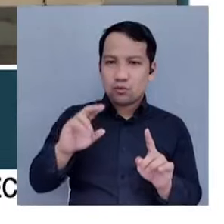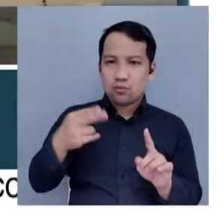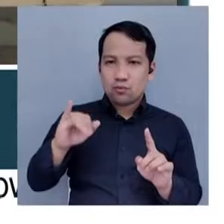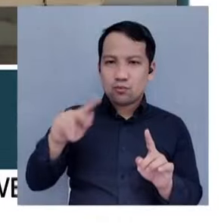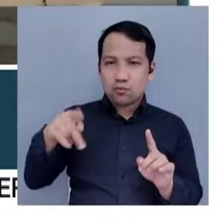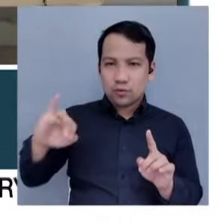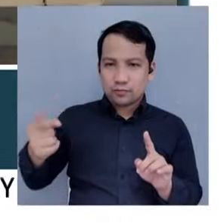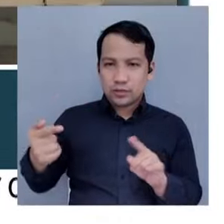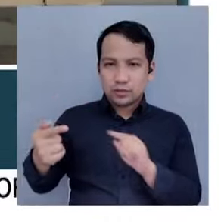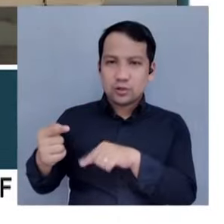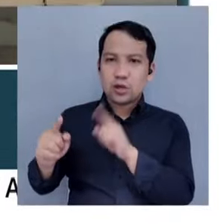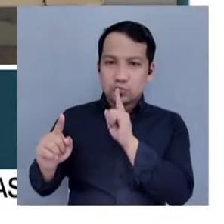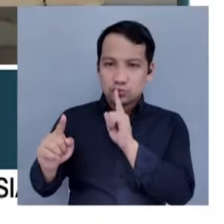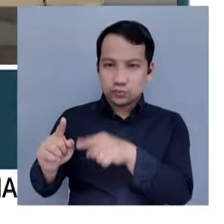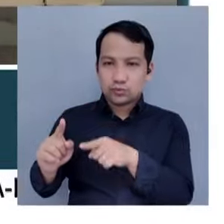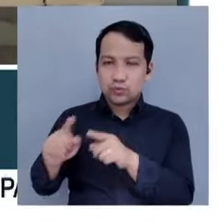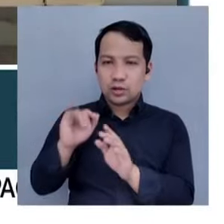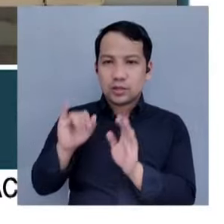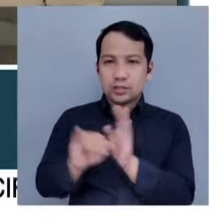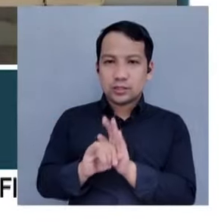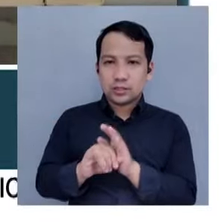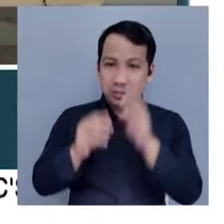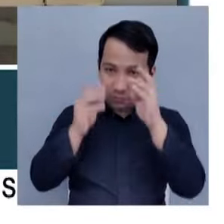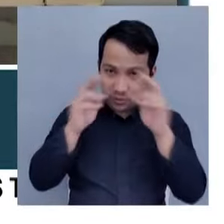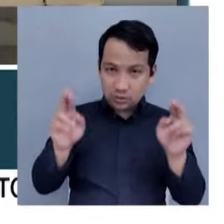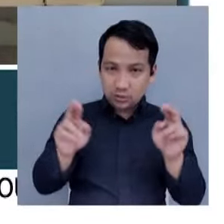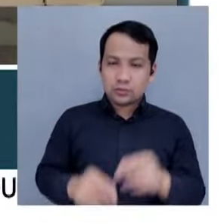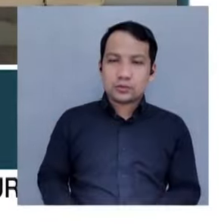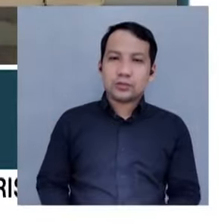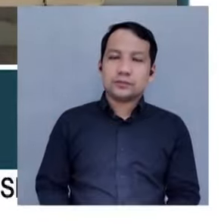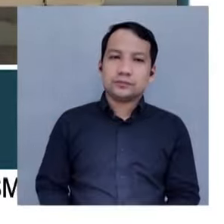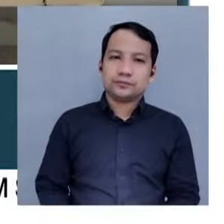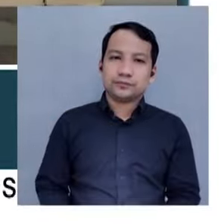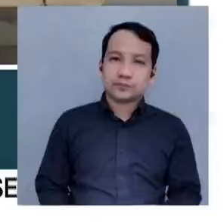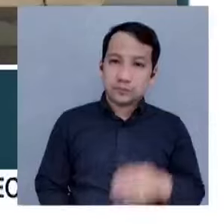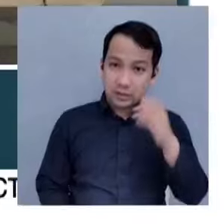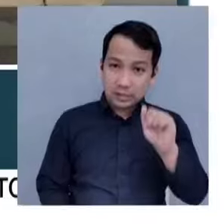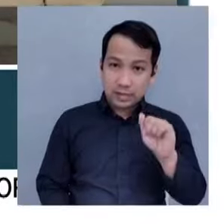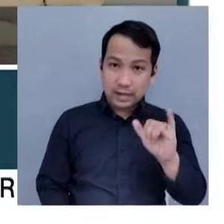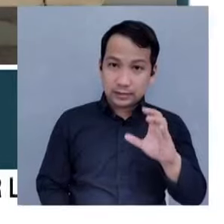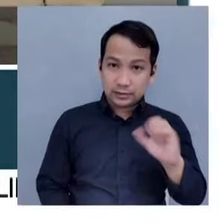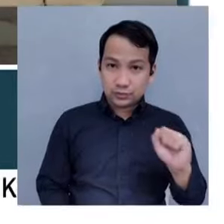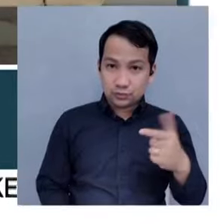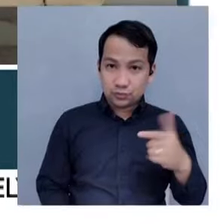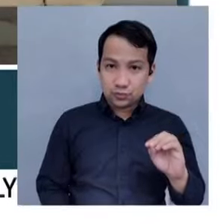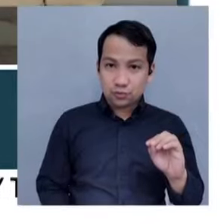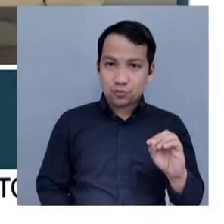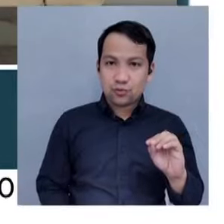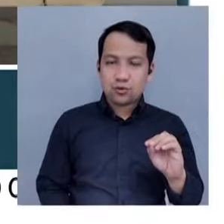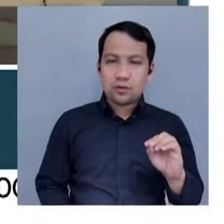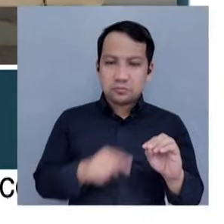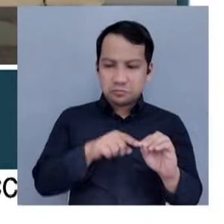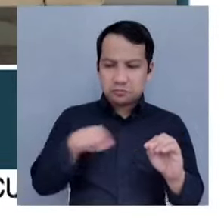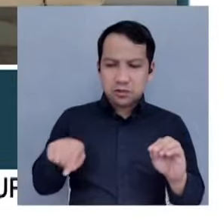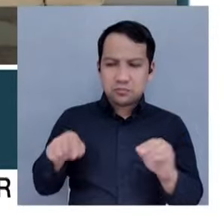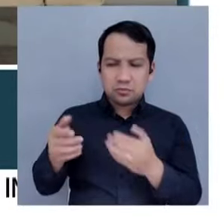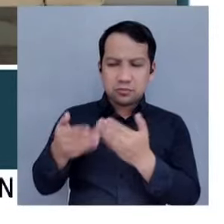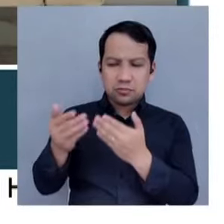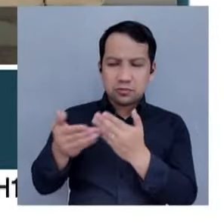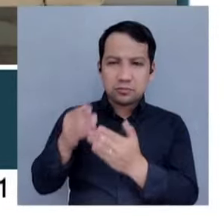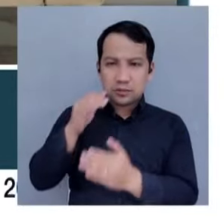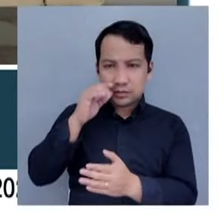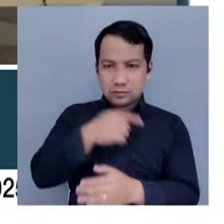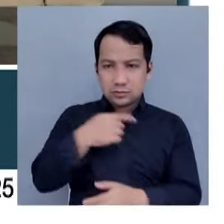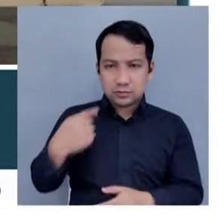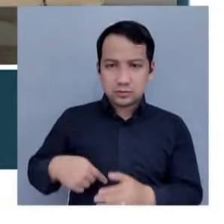the real identity of the Bamban mayor. Gatchalian says it will be easy for the Chinese government to identify her since